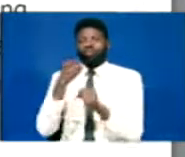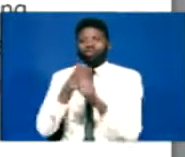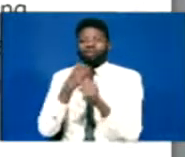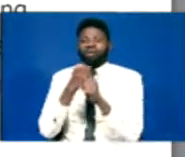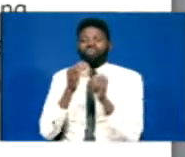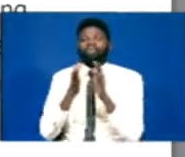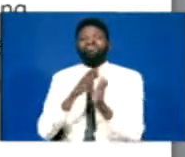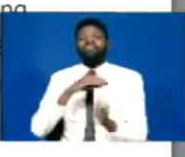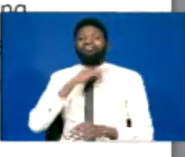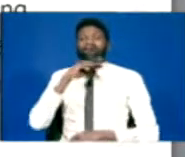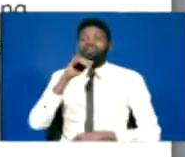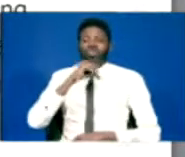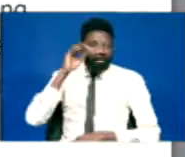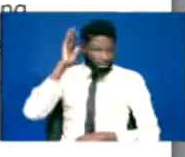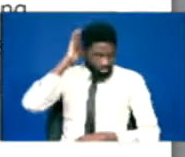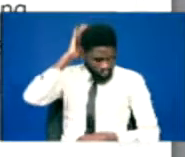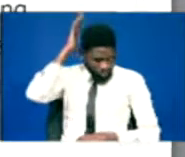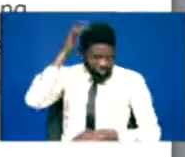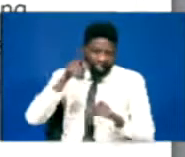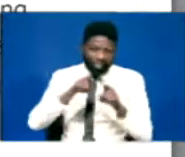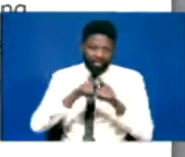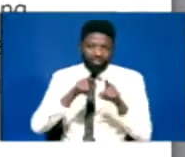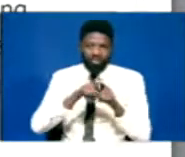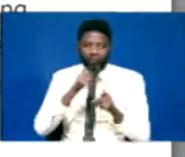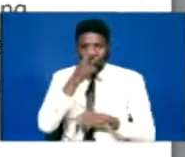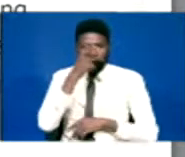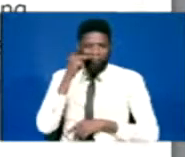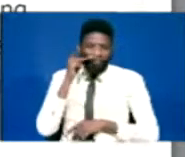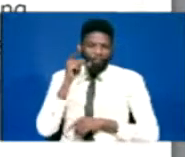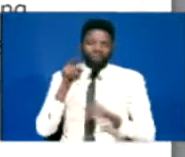Saitoti and Kalonzo Musyoka, and